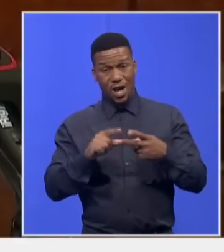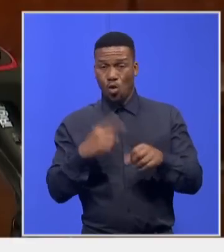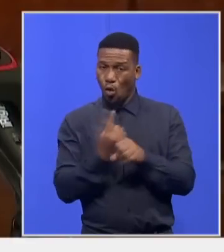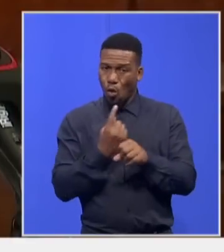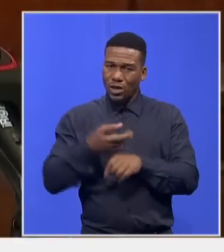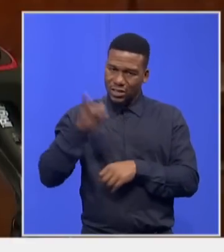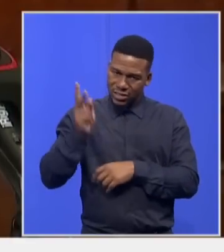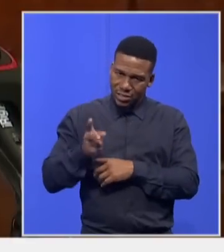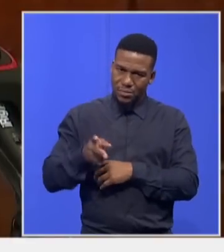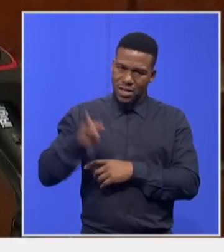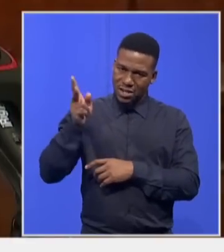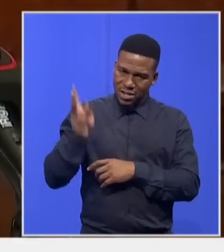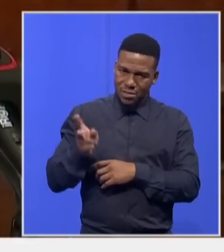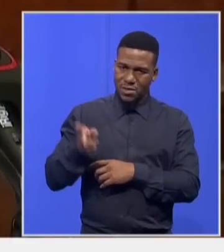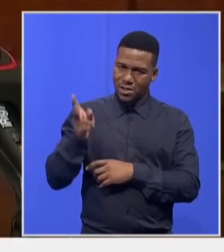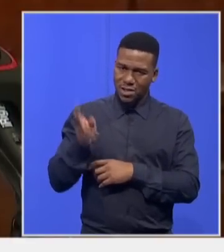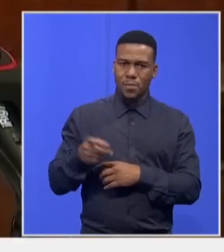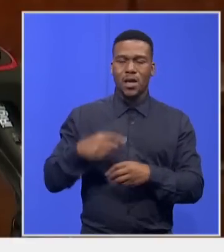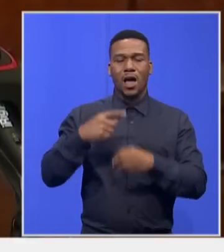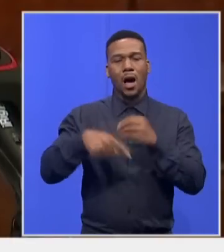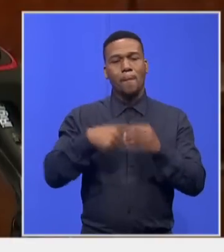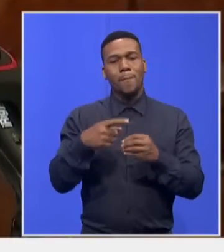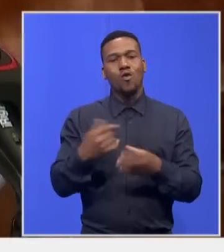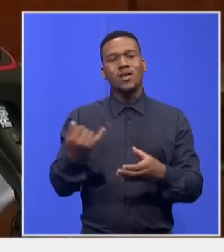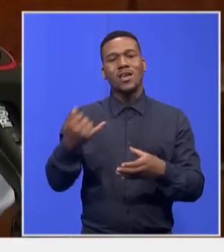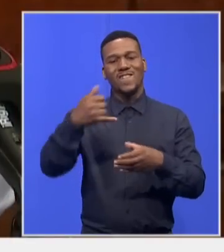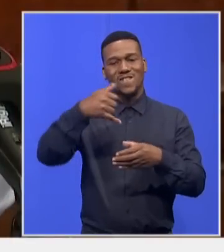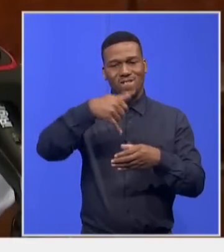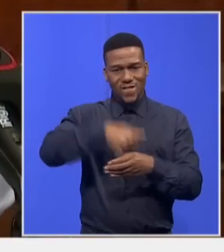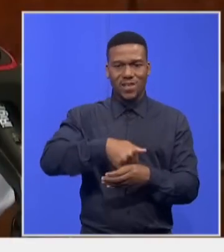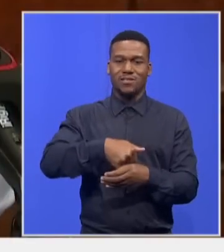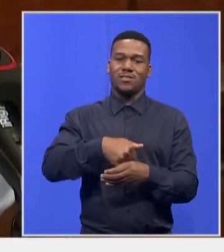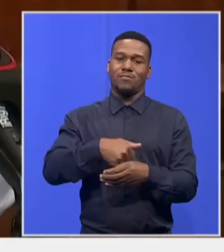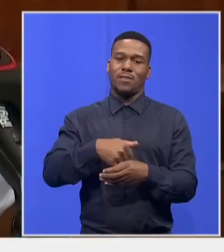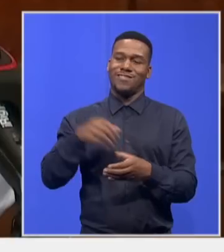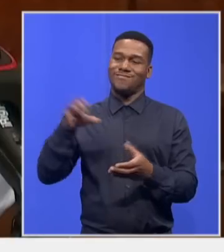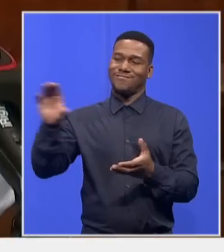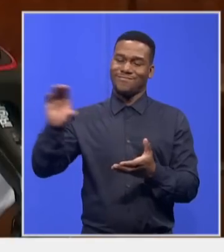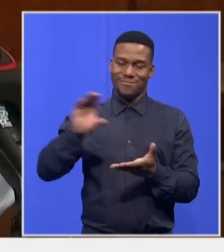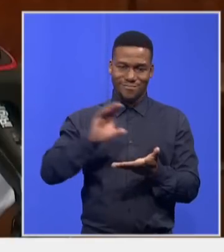about investments into these assets to address emissions